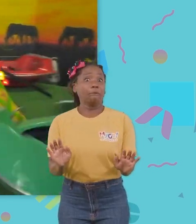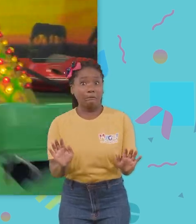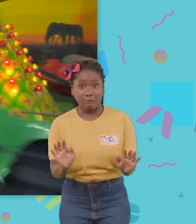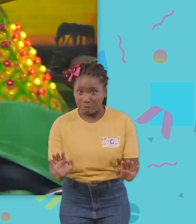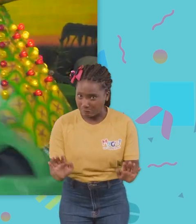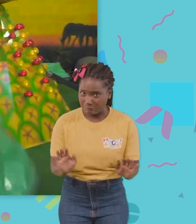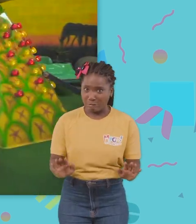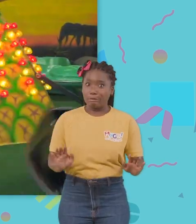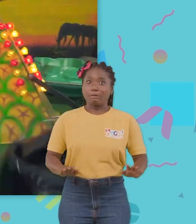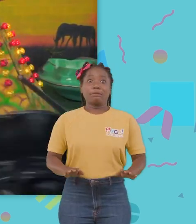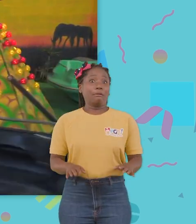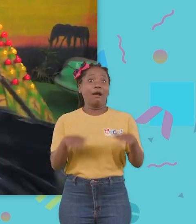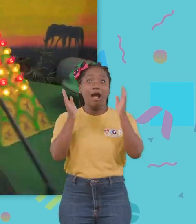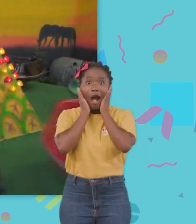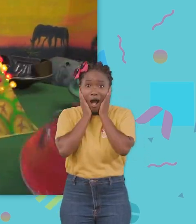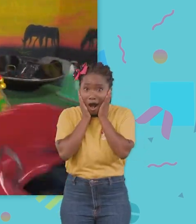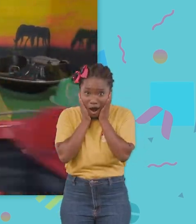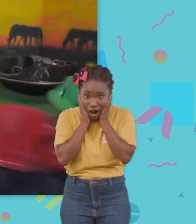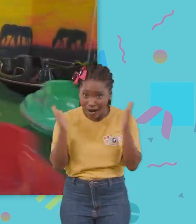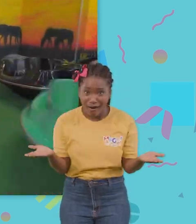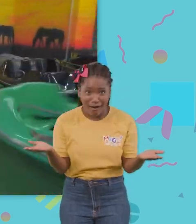Whoa. Whoa.